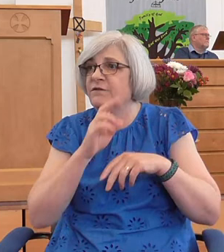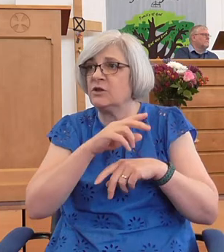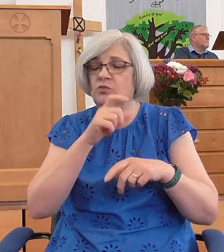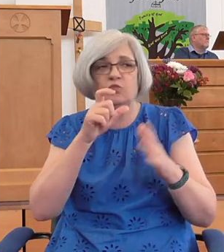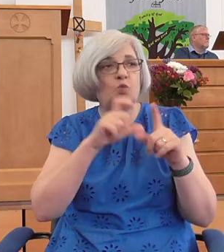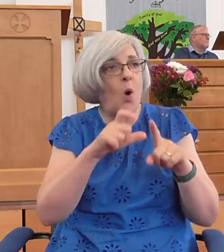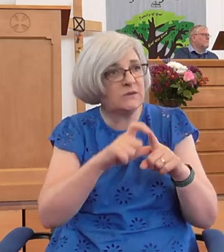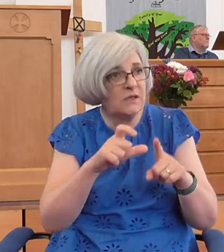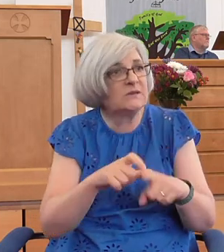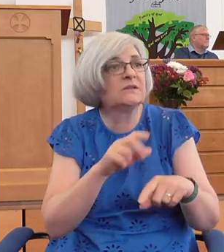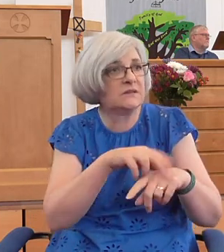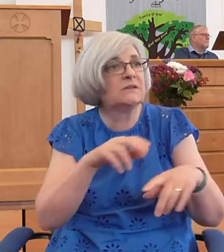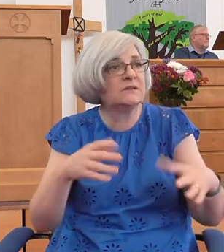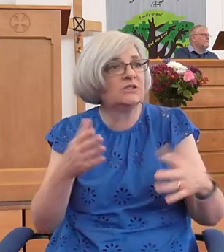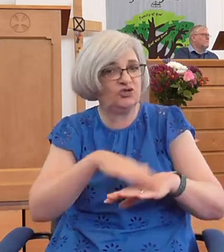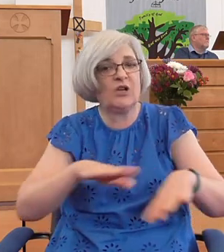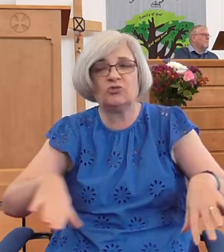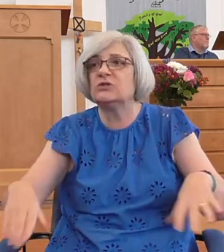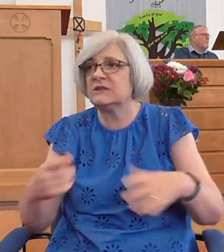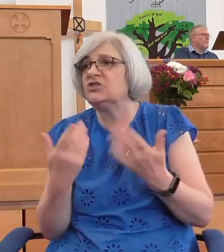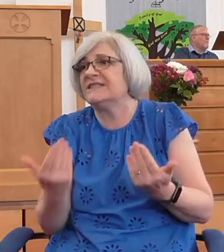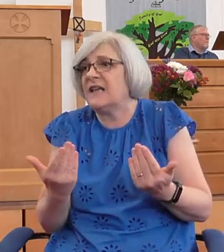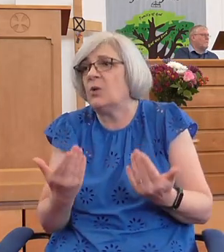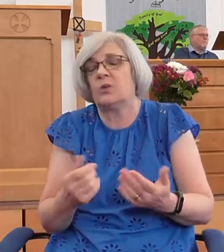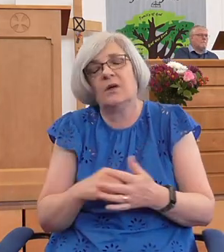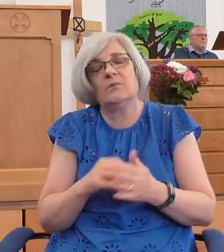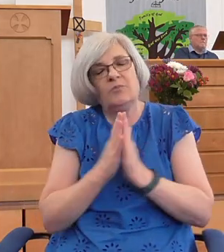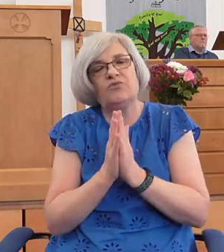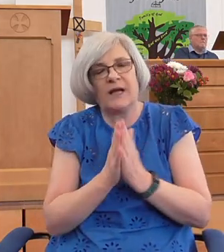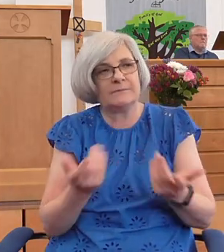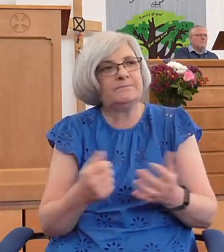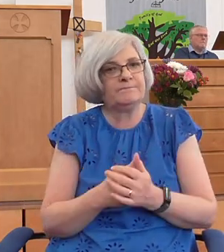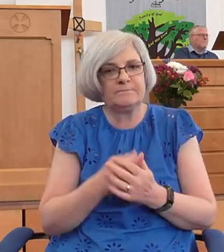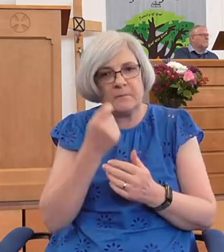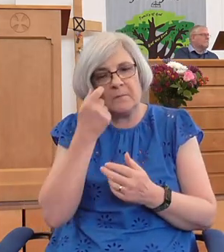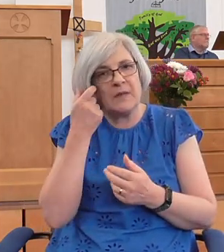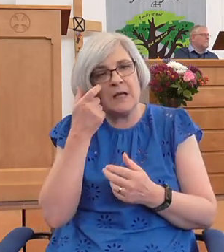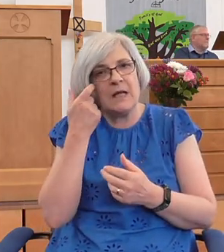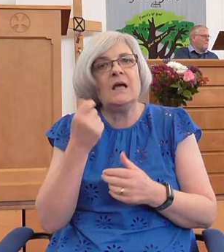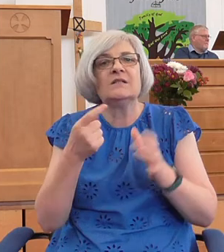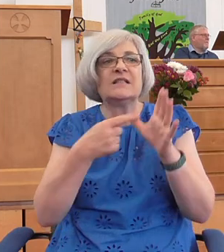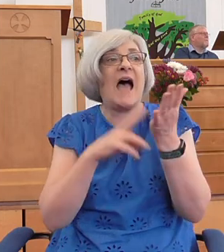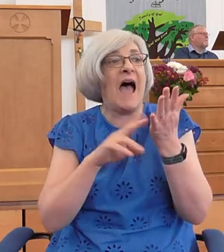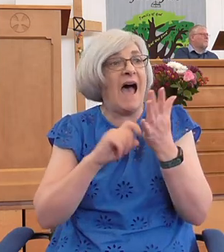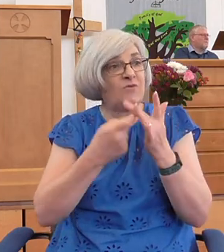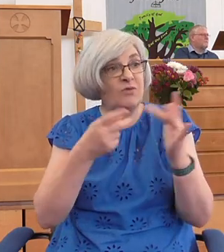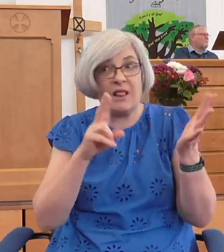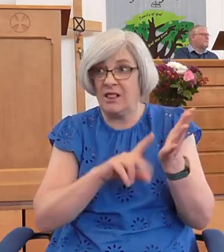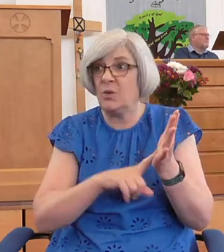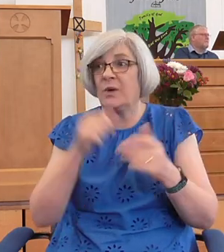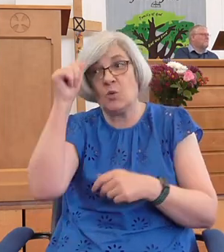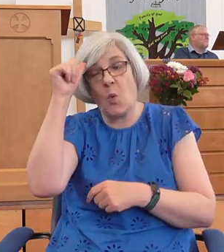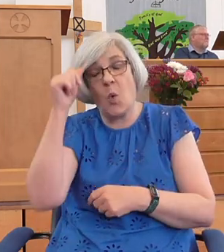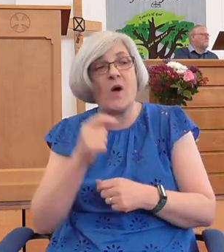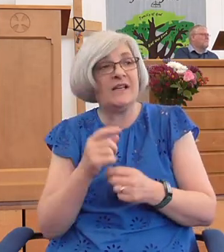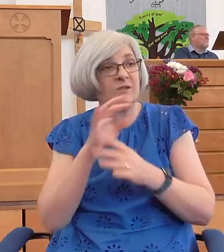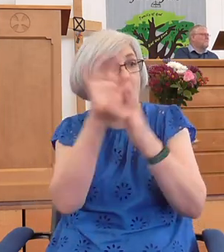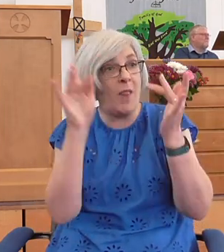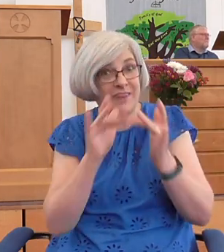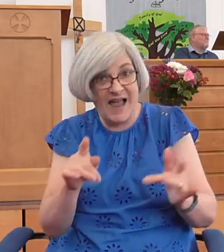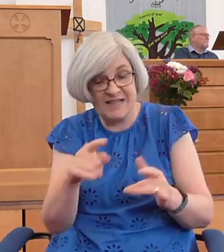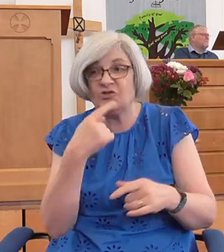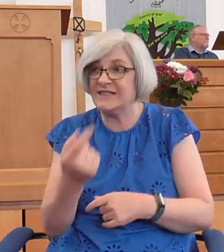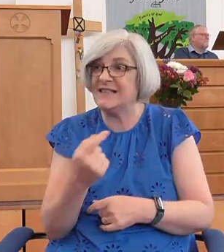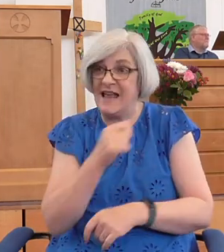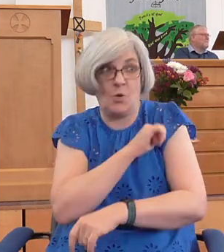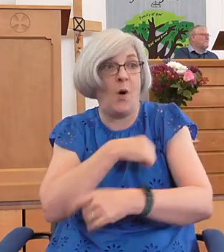To lift the feeling a wee bit, Avril is online and she says hello to everyone. So it's nice to know